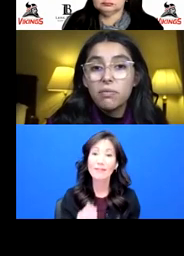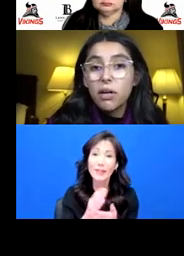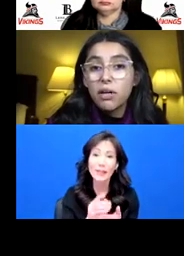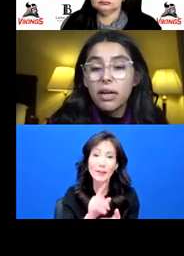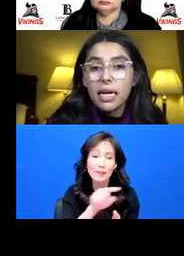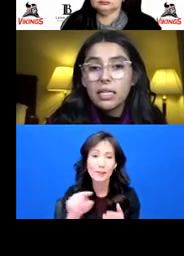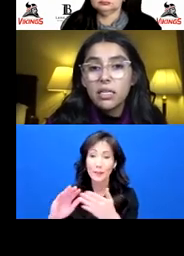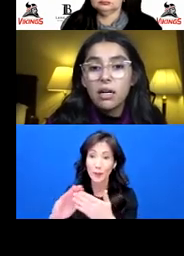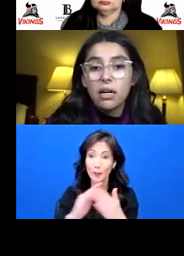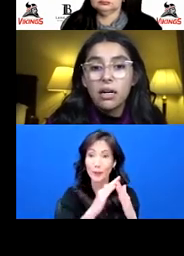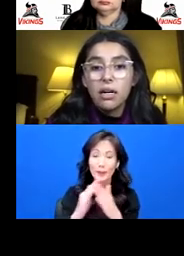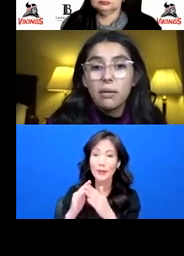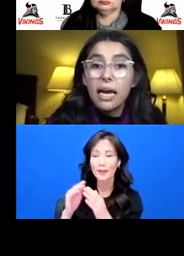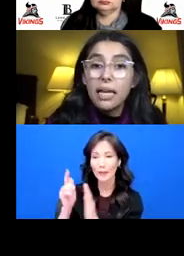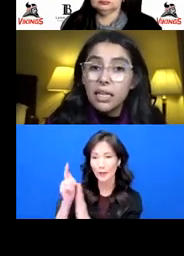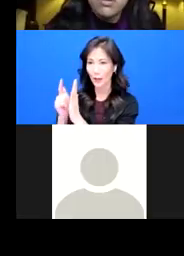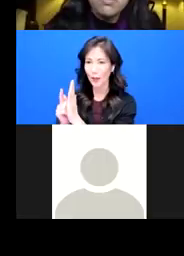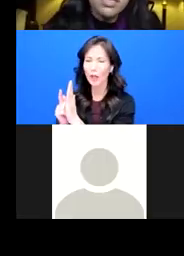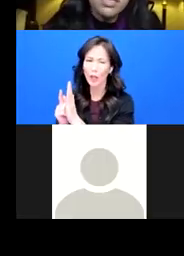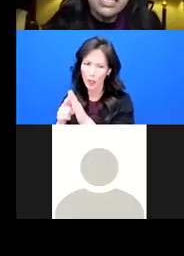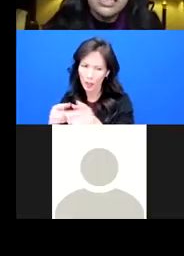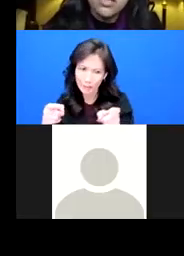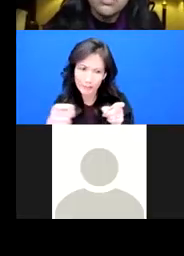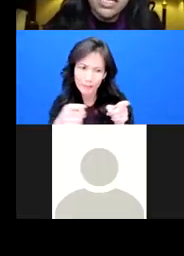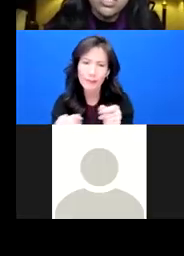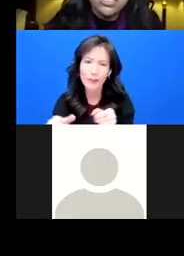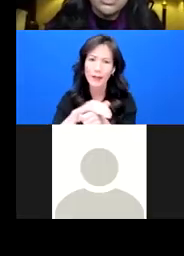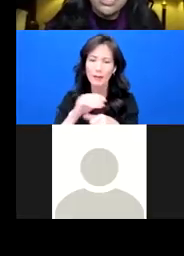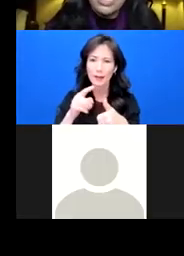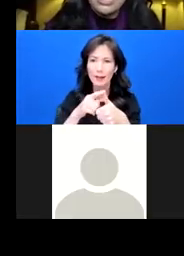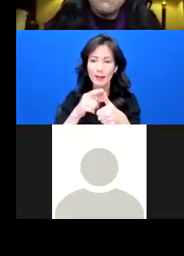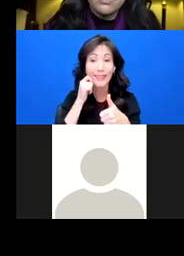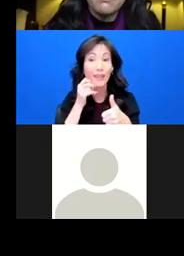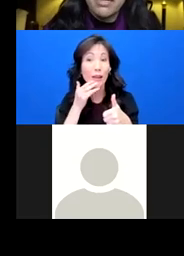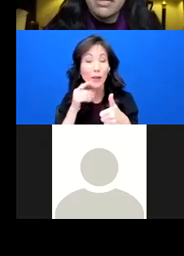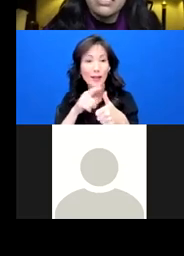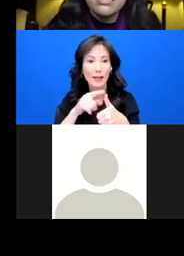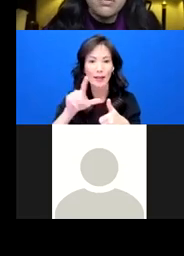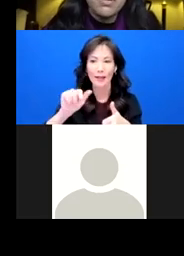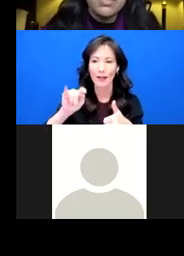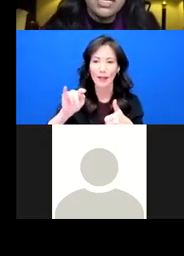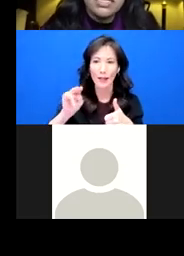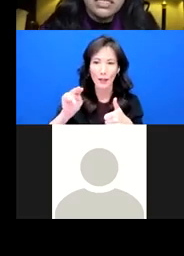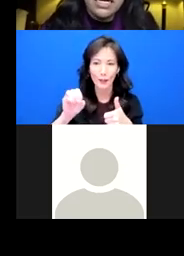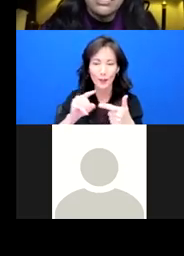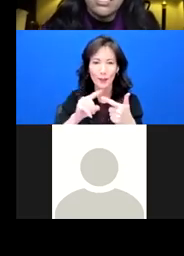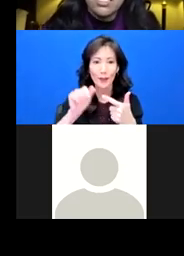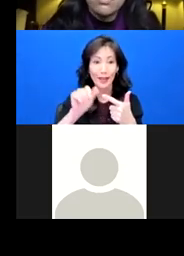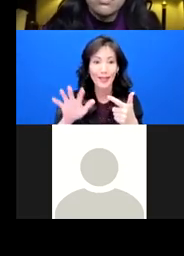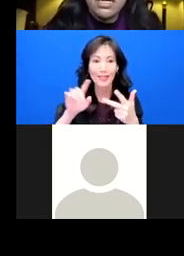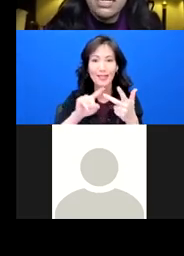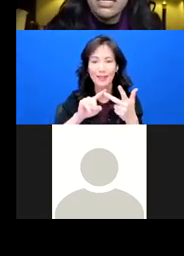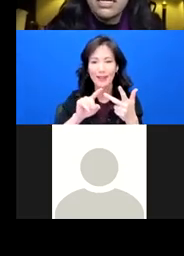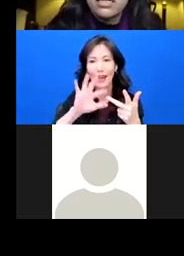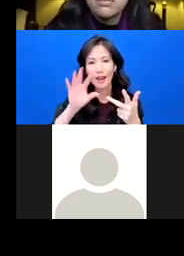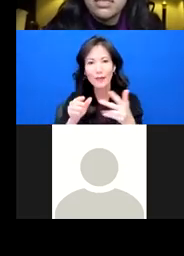under the Voting Rights Act are ethnic groups. So that's Latinos, Asians, and African Americans. So we'll go to the next slide, which